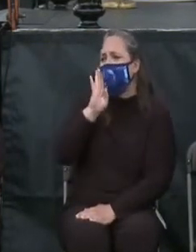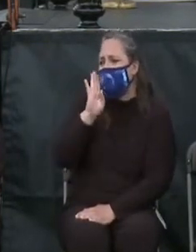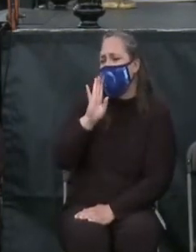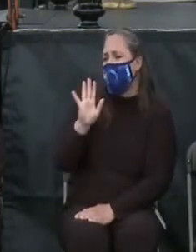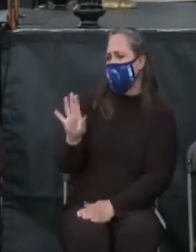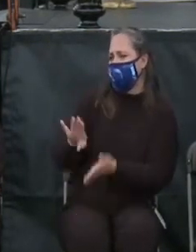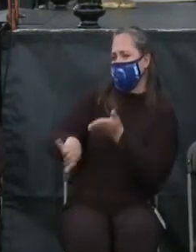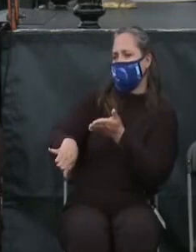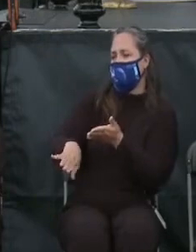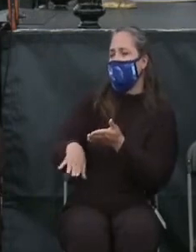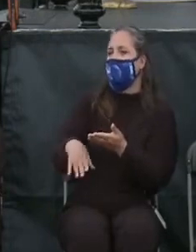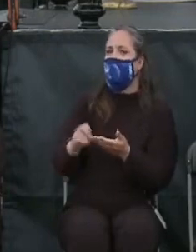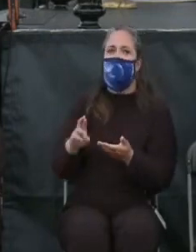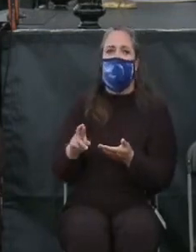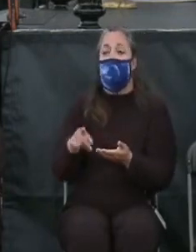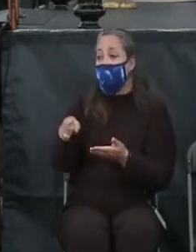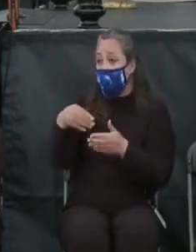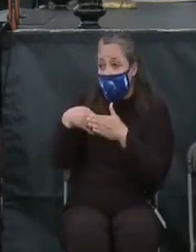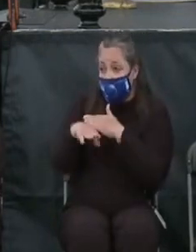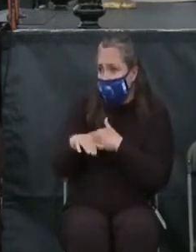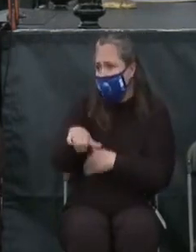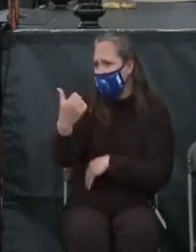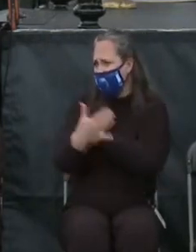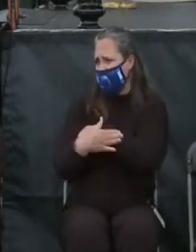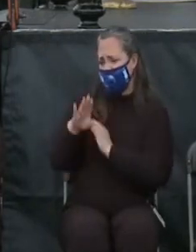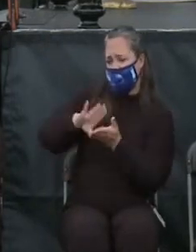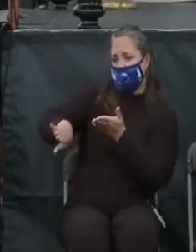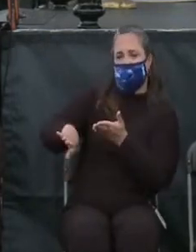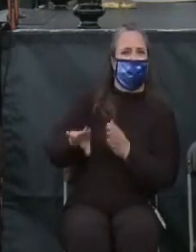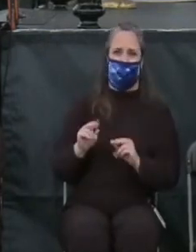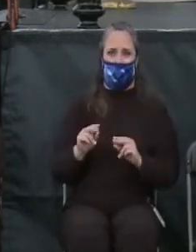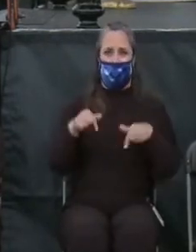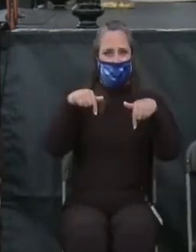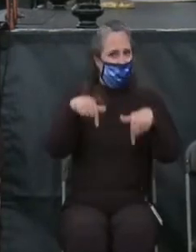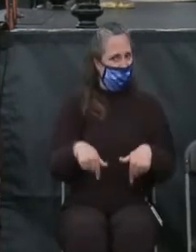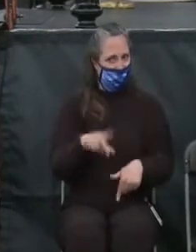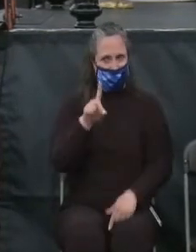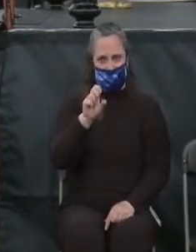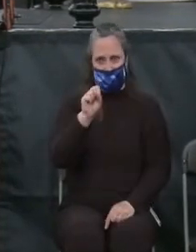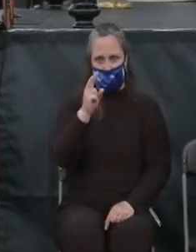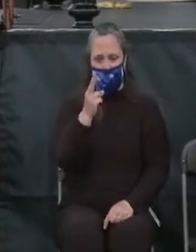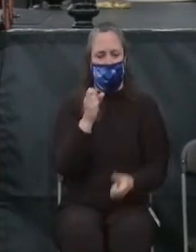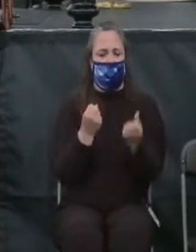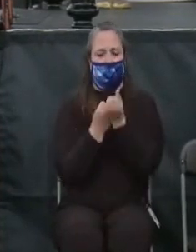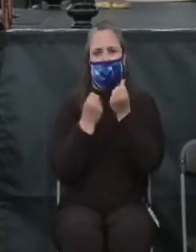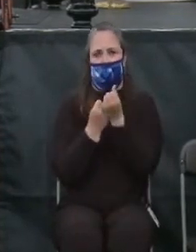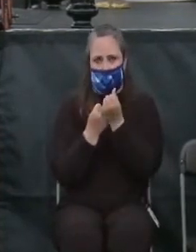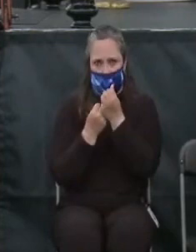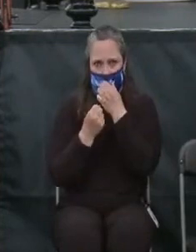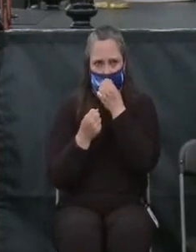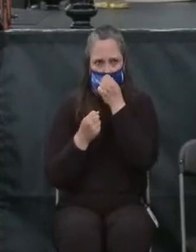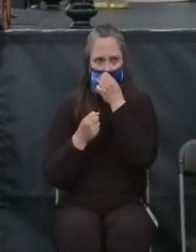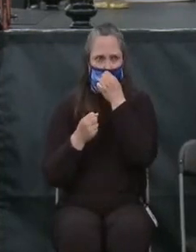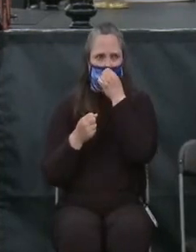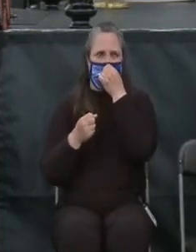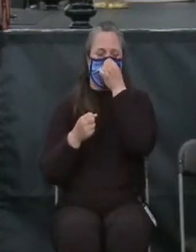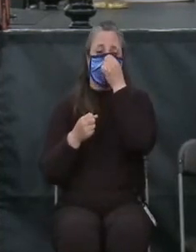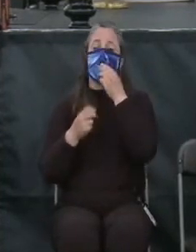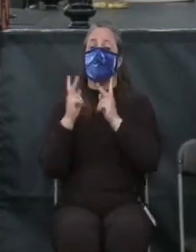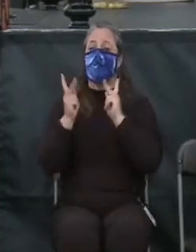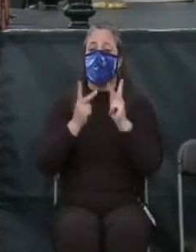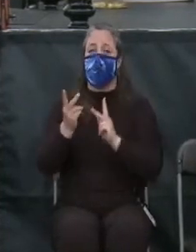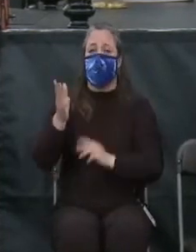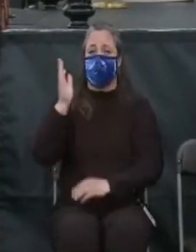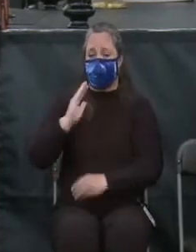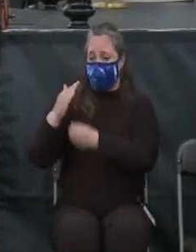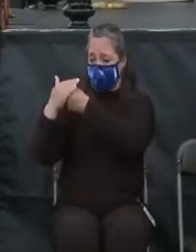a superpower of this university. It builds those who society has torn down and ignored, and it motivates them to go out